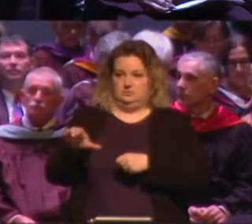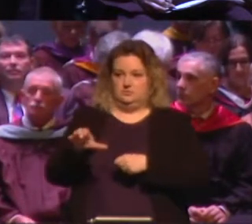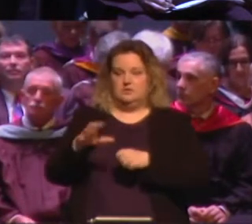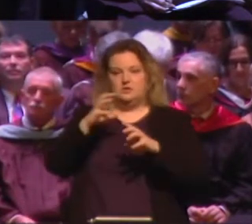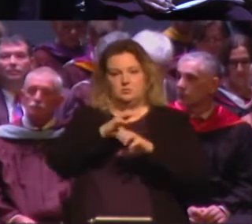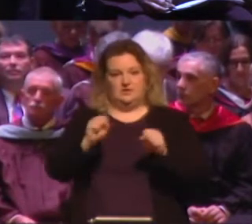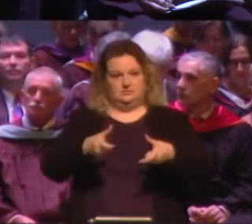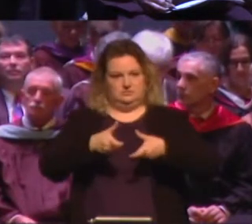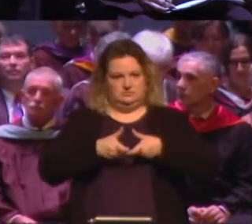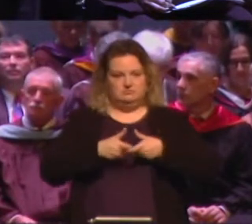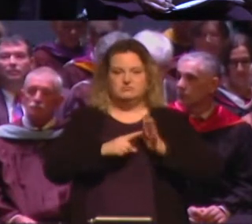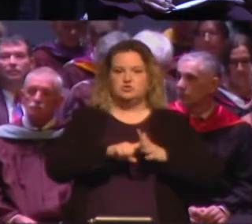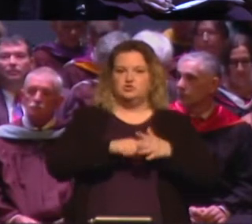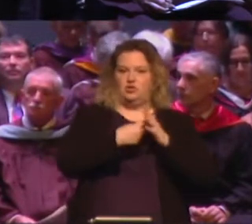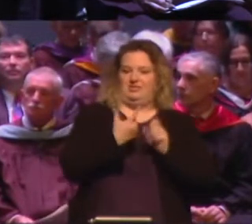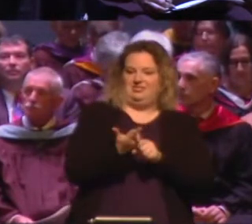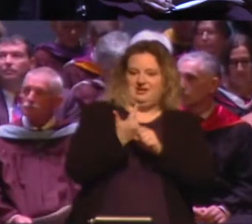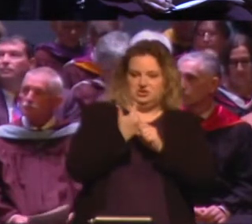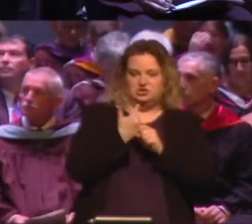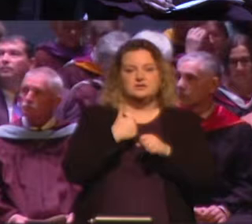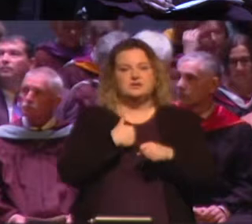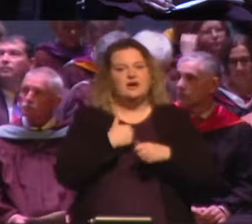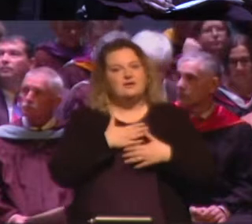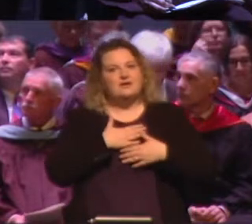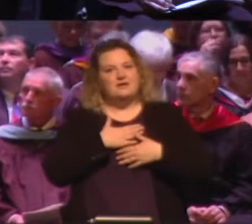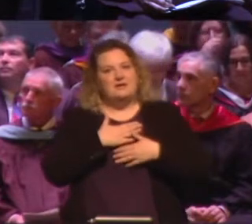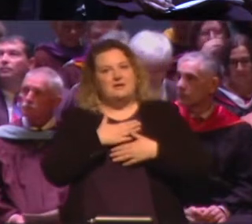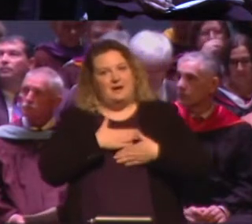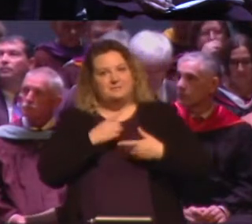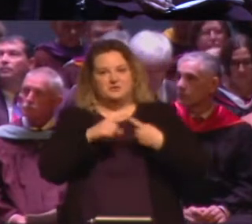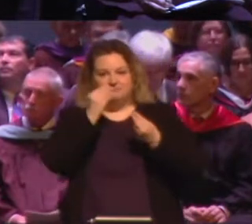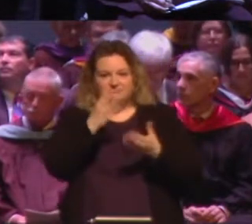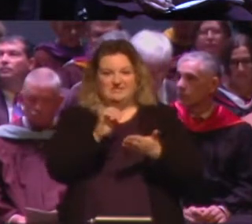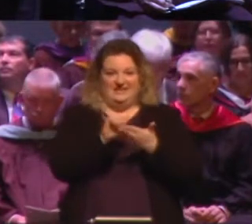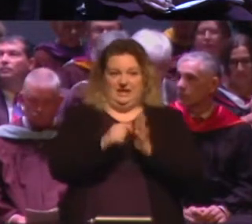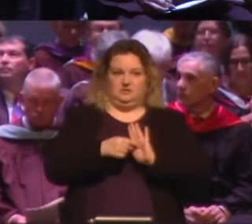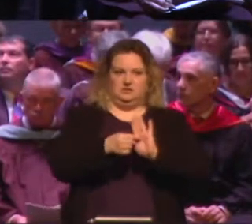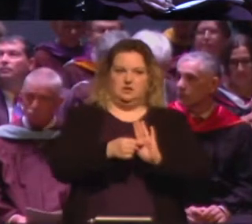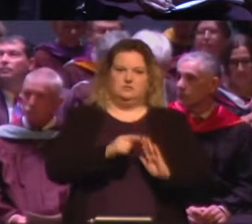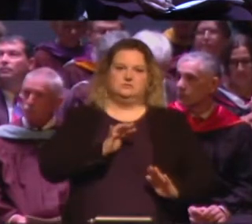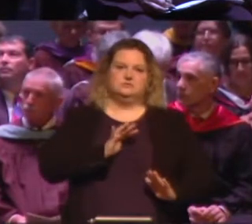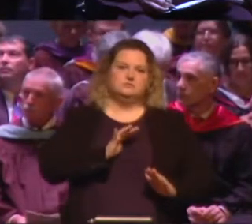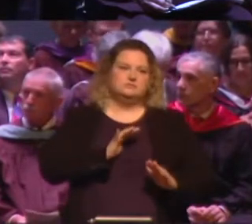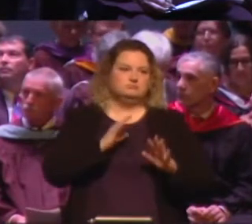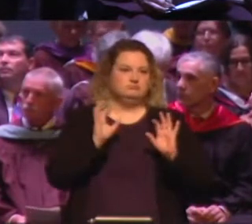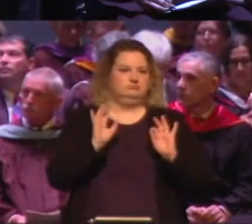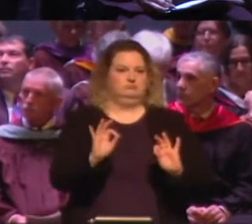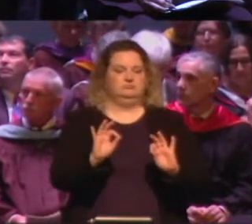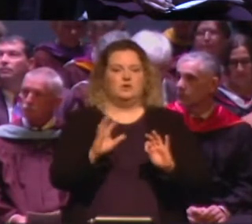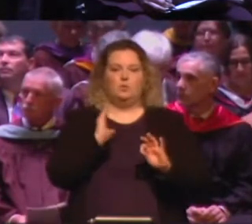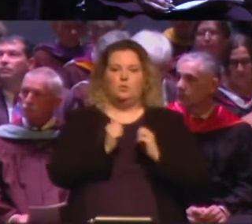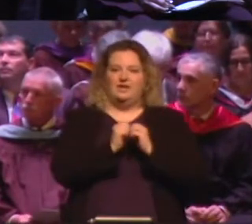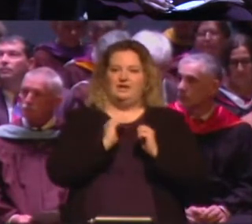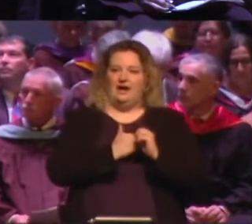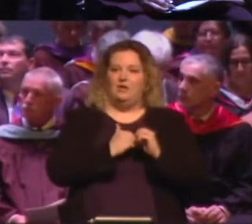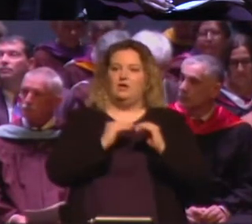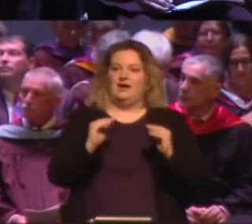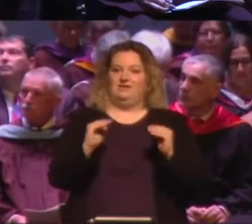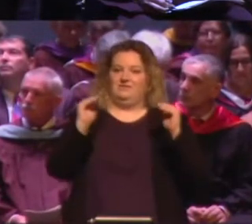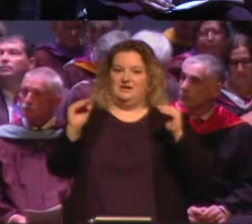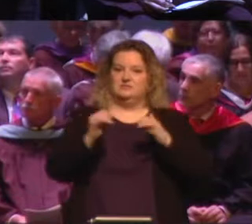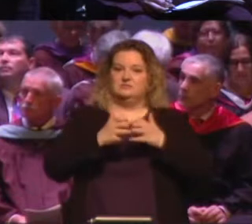last year, and it gives me great pleasure to tell you that it is an example of the fine work that is done by the advanced machining program at Western